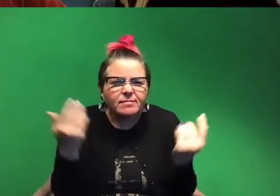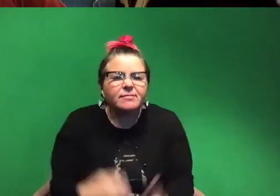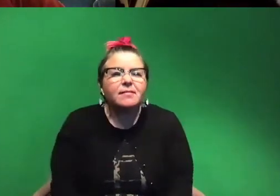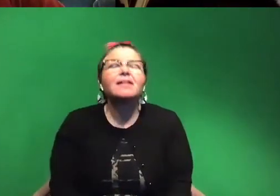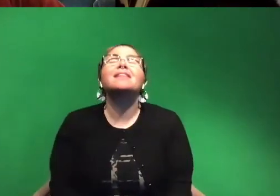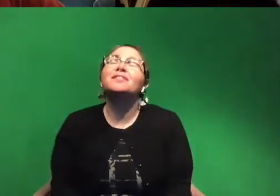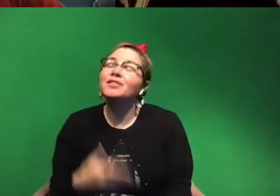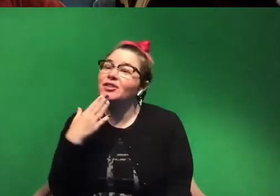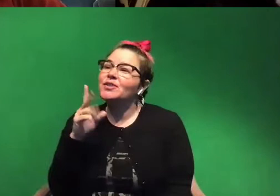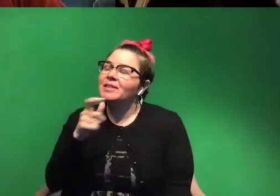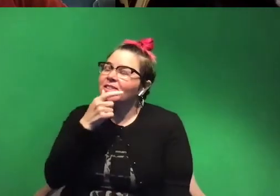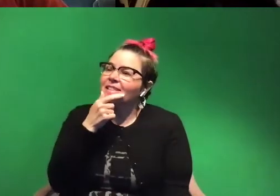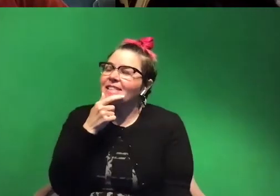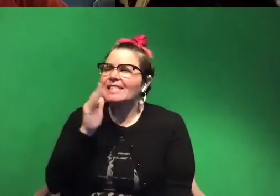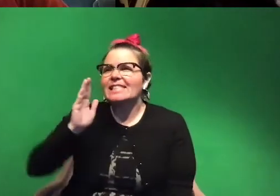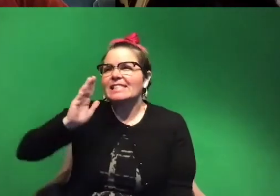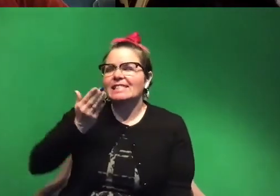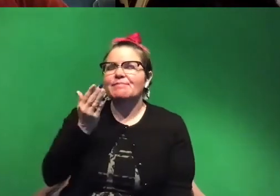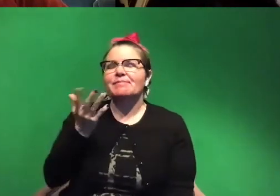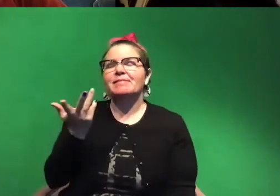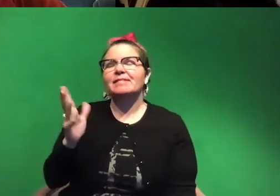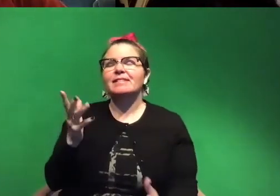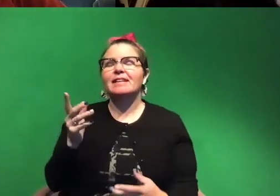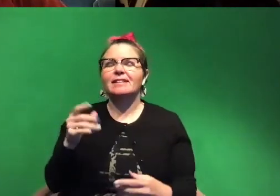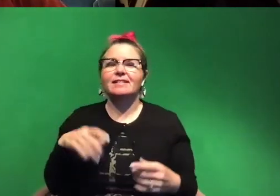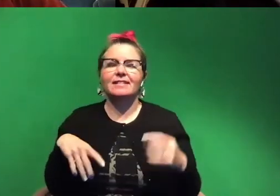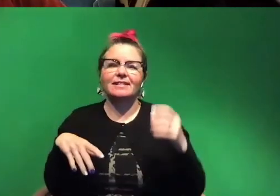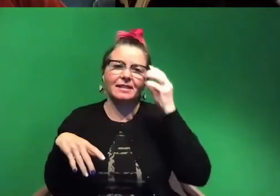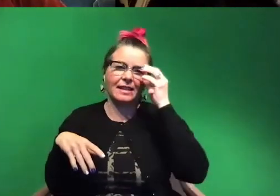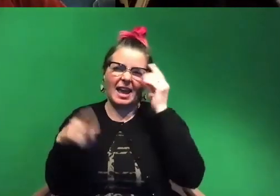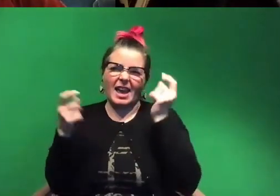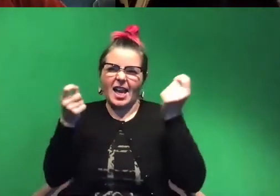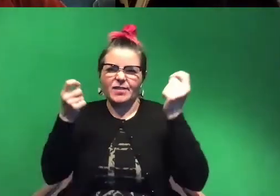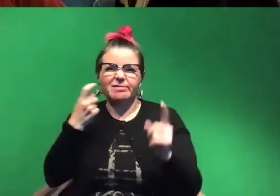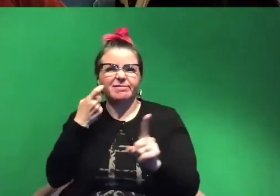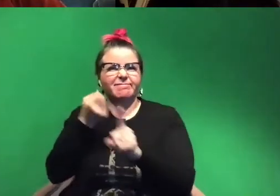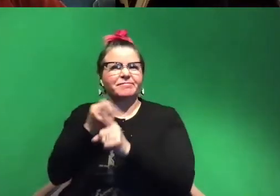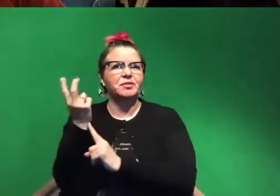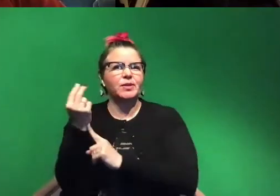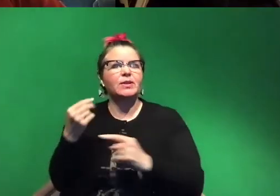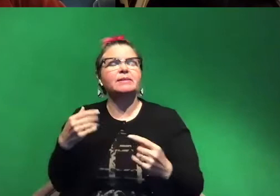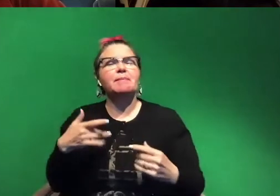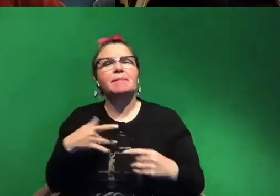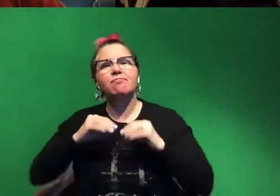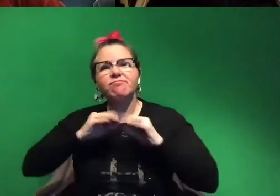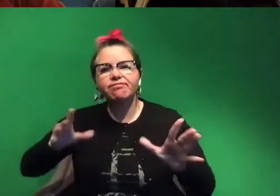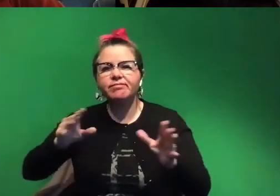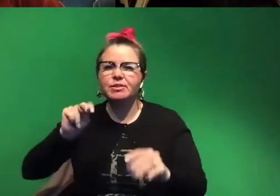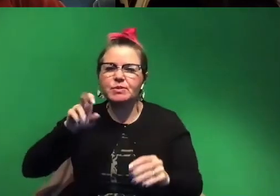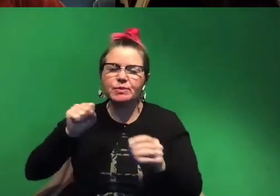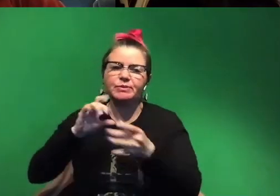that's a good question. It seems to be sort of the anniversary of that being in the news. We get a lot of press around hagfish this time of